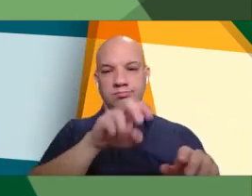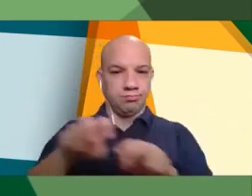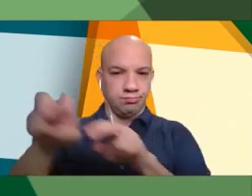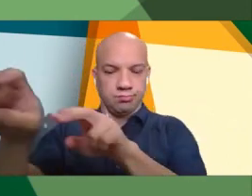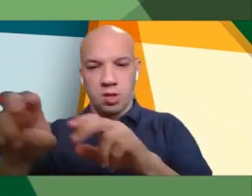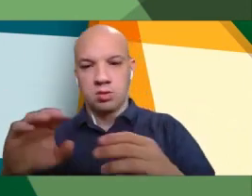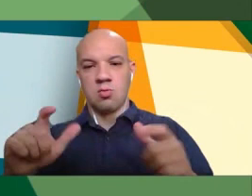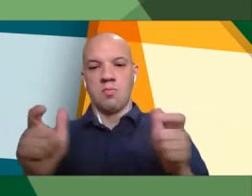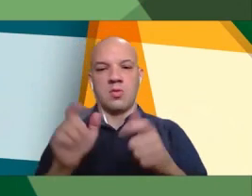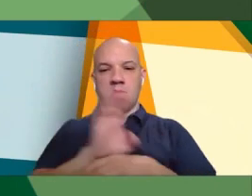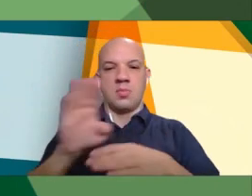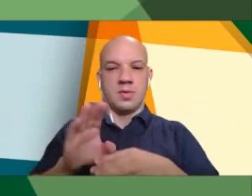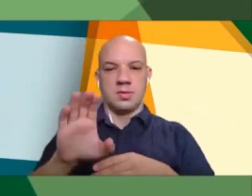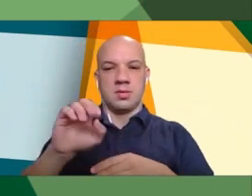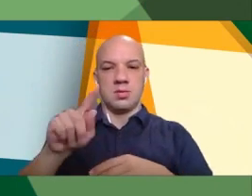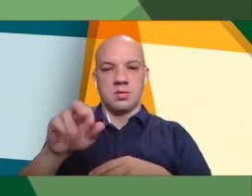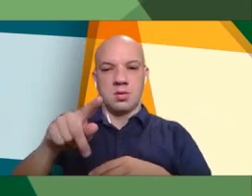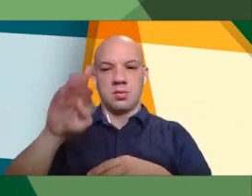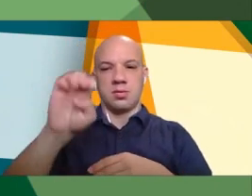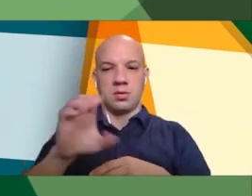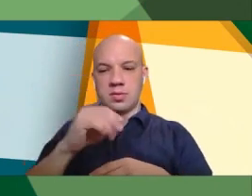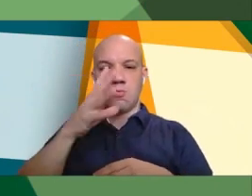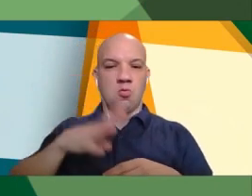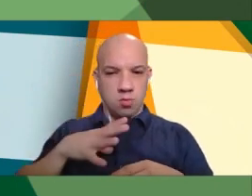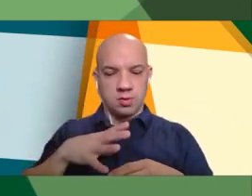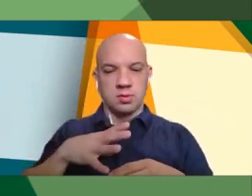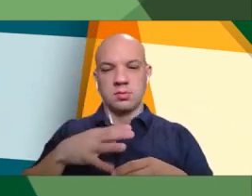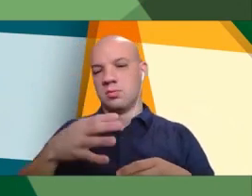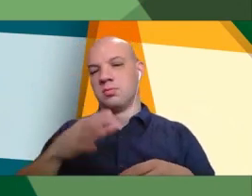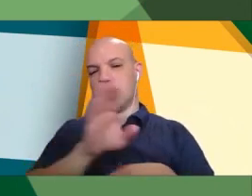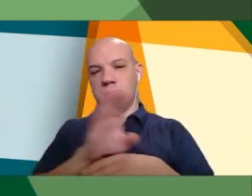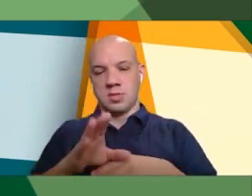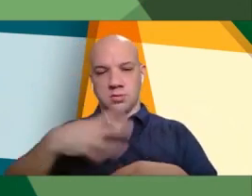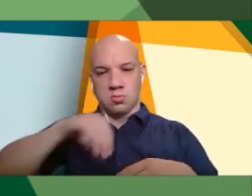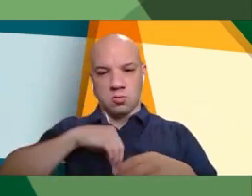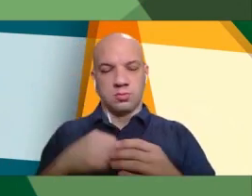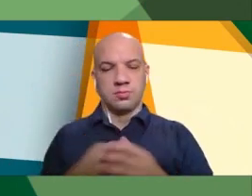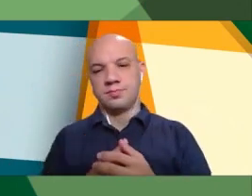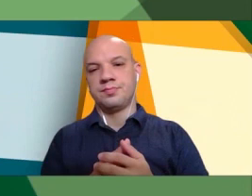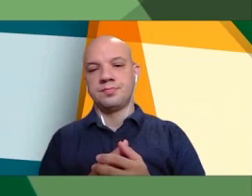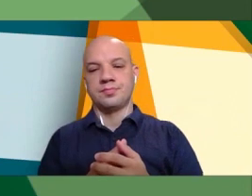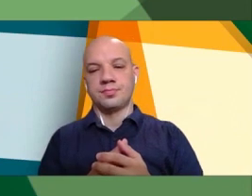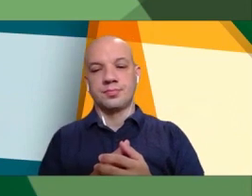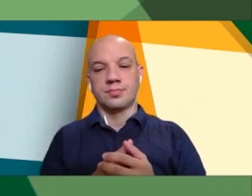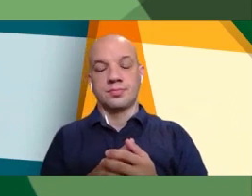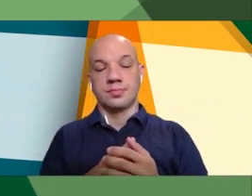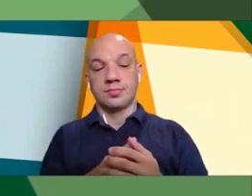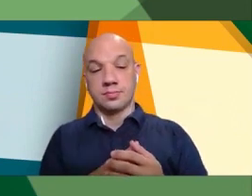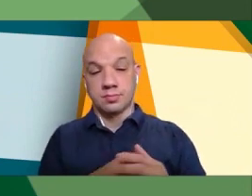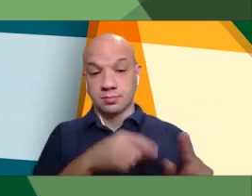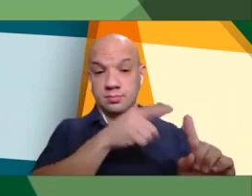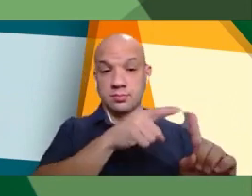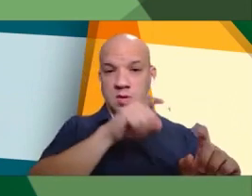enterprise and woman business enterprise. Contractors will take all necessary affirmative steps